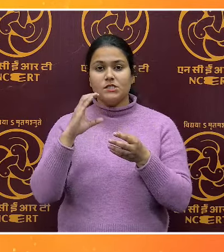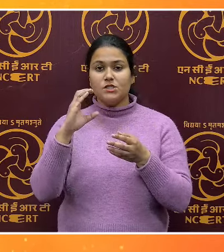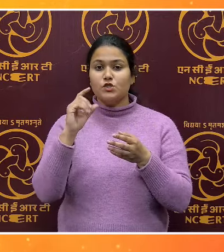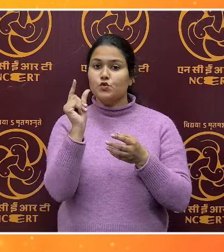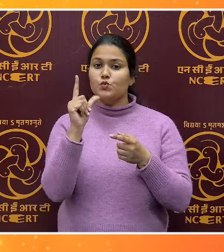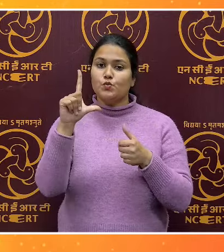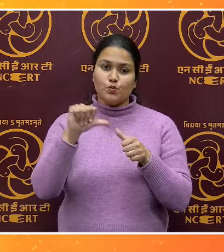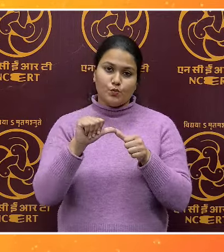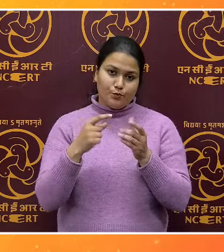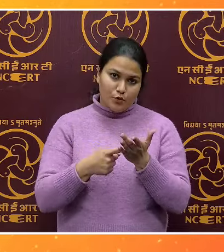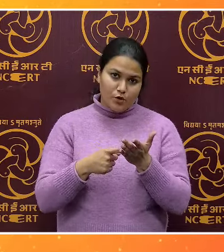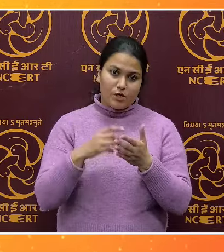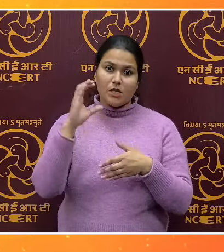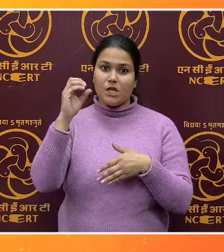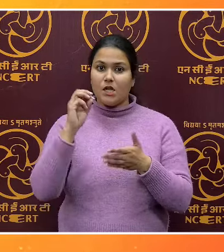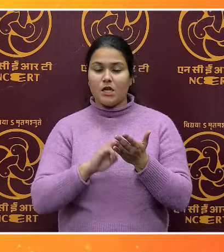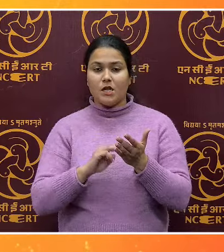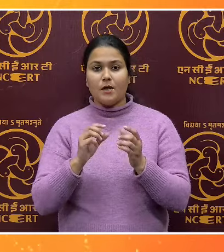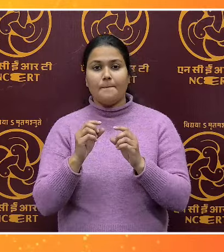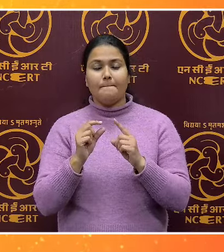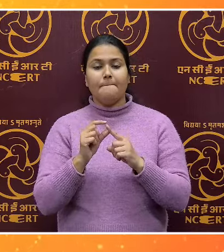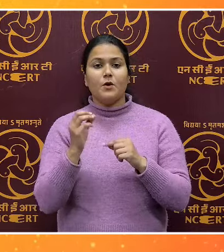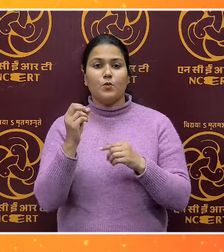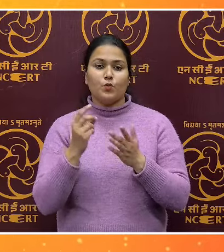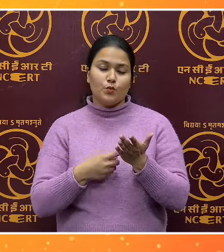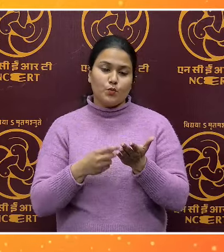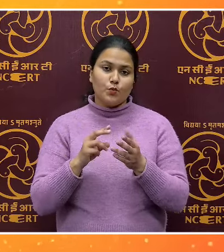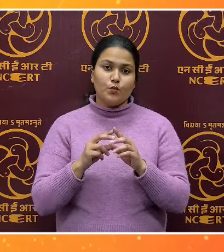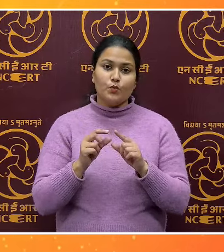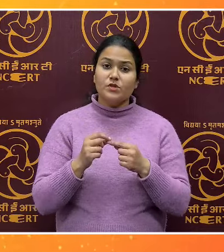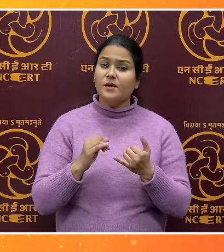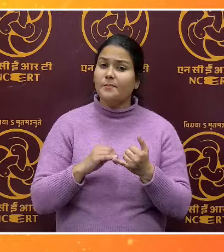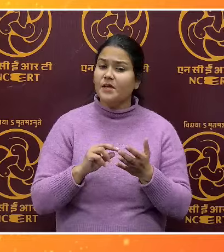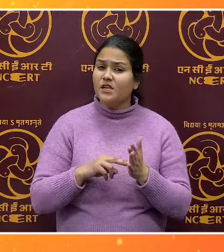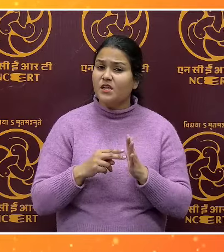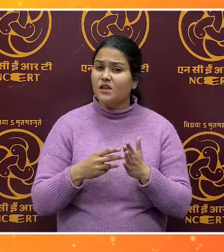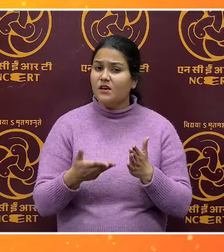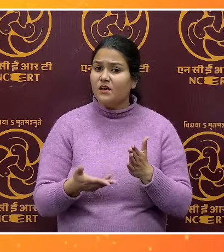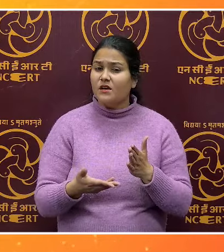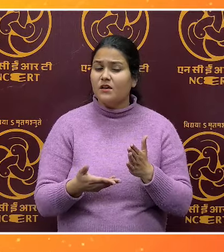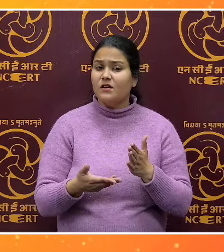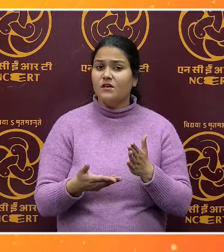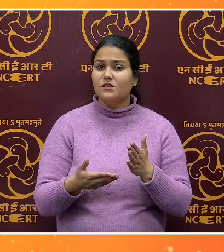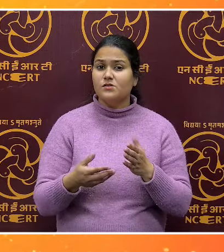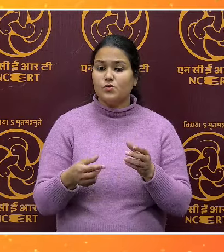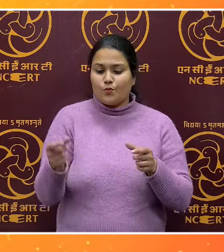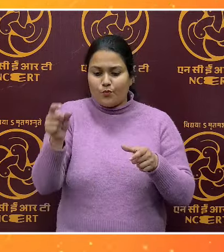state, but dissociate into constituent ions in the solution.